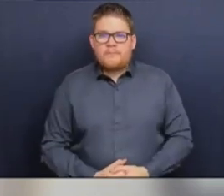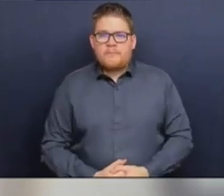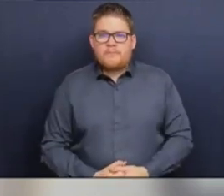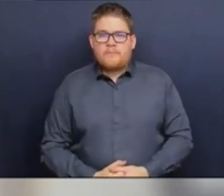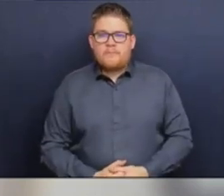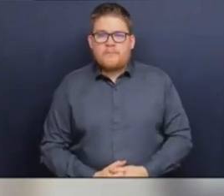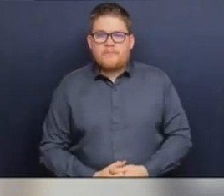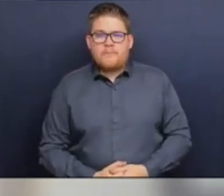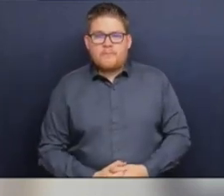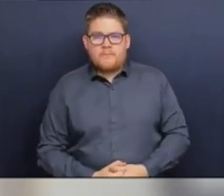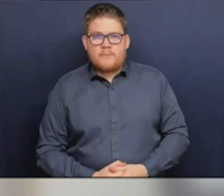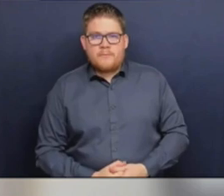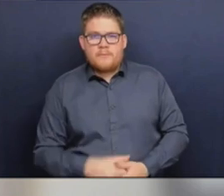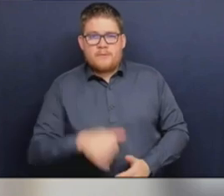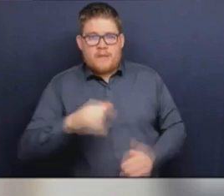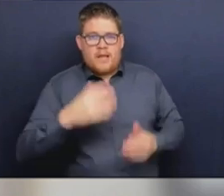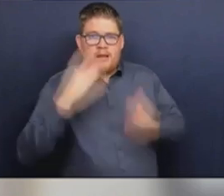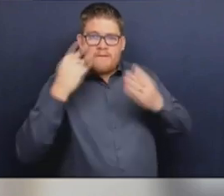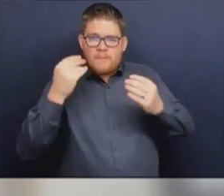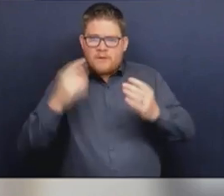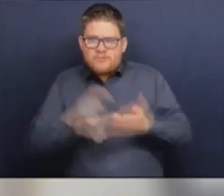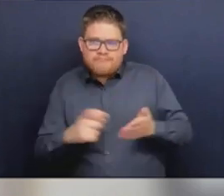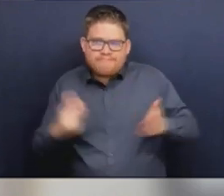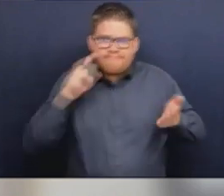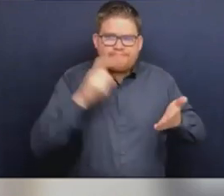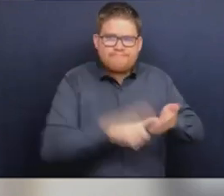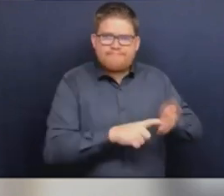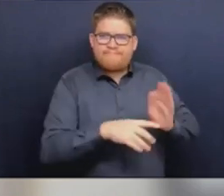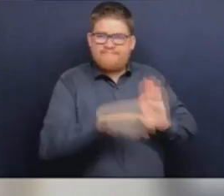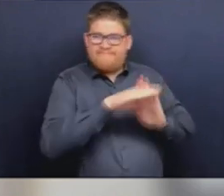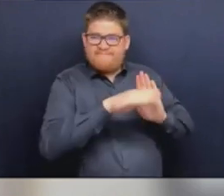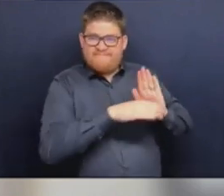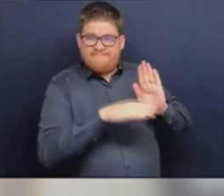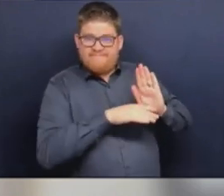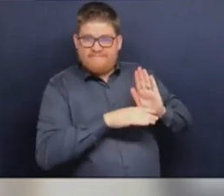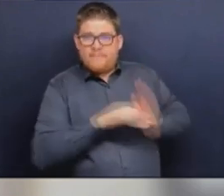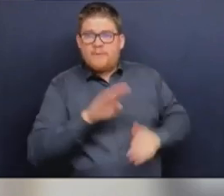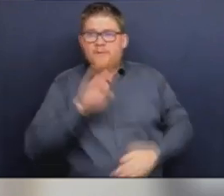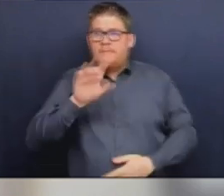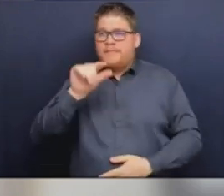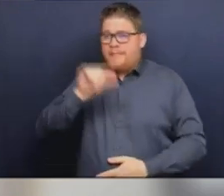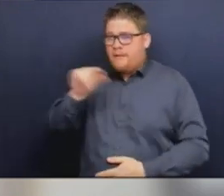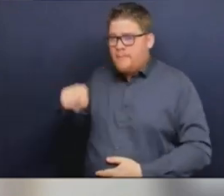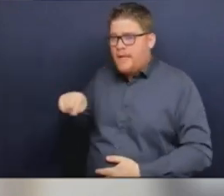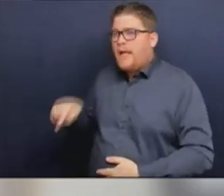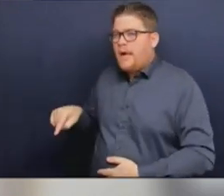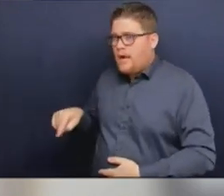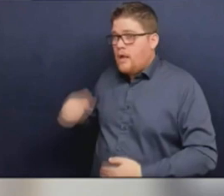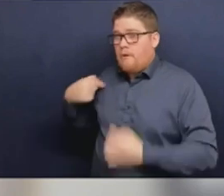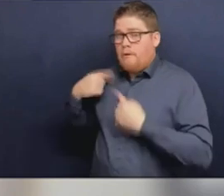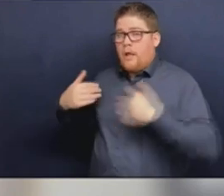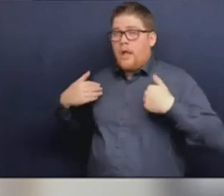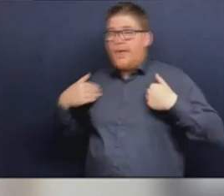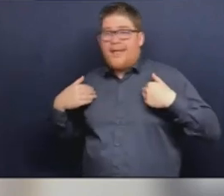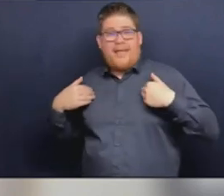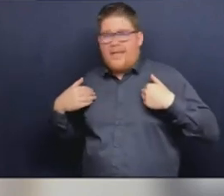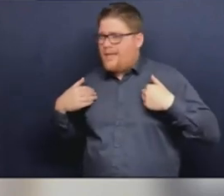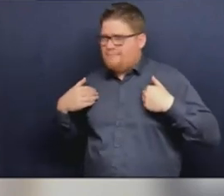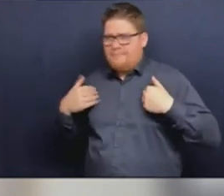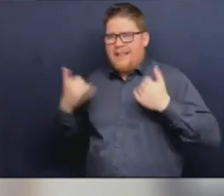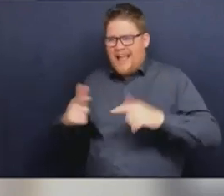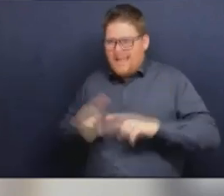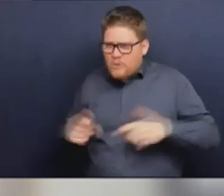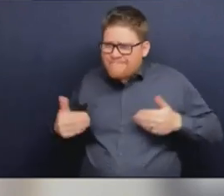acknowledge the critical step that this government took in enacting the DRIPA Act.